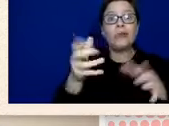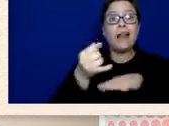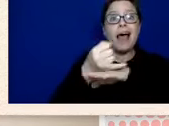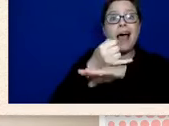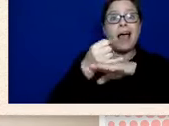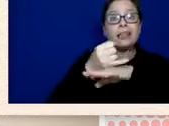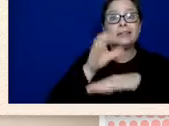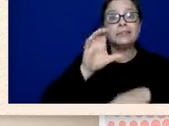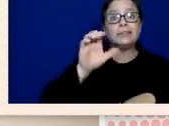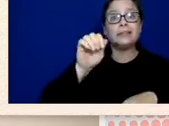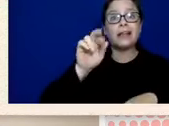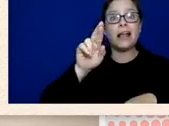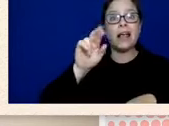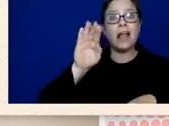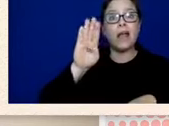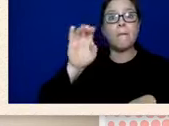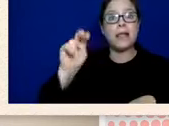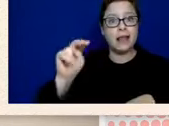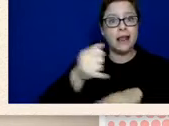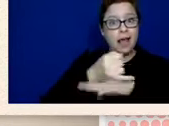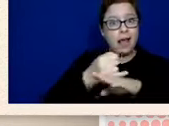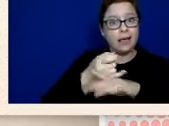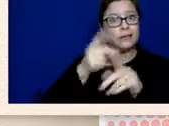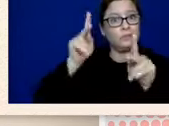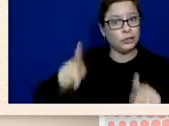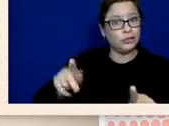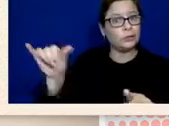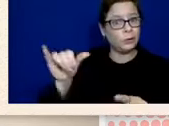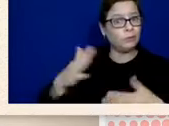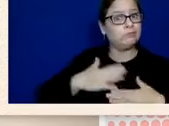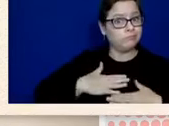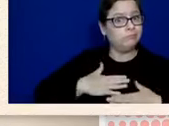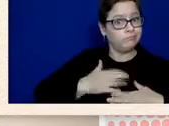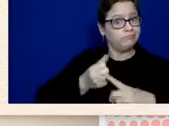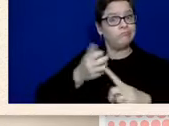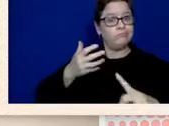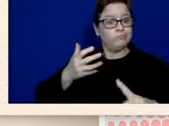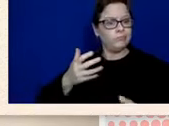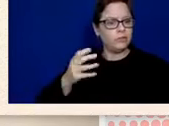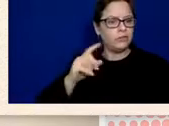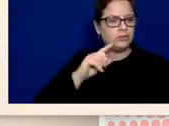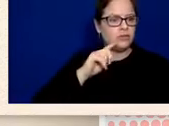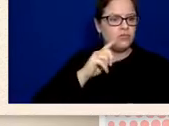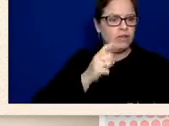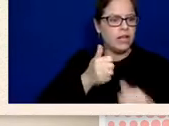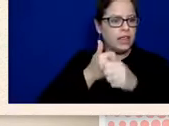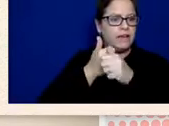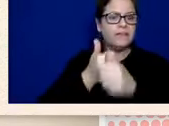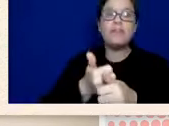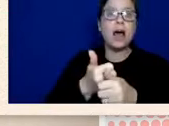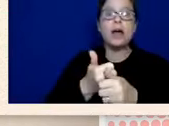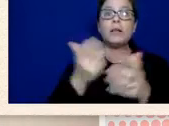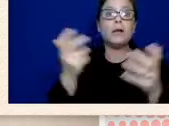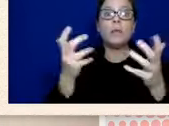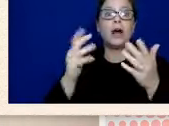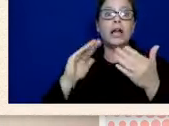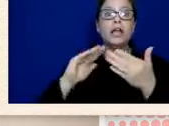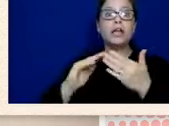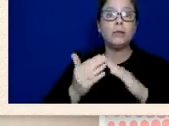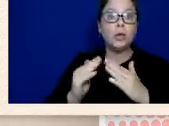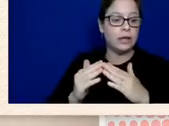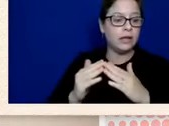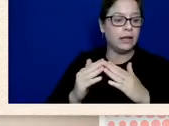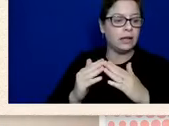So idealistically, they're very community type, and I think that helped a lot growing